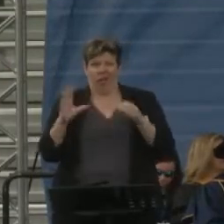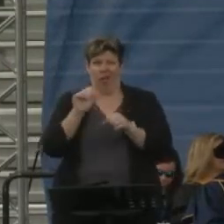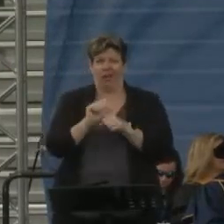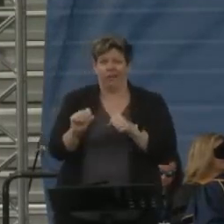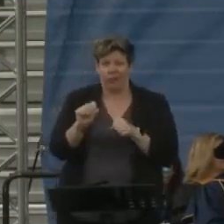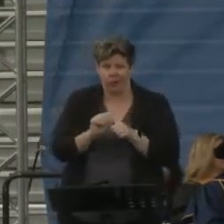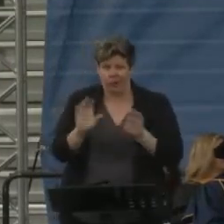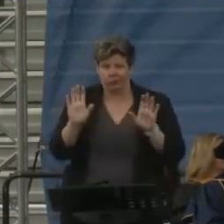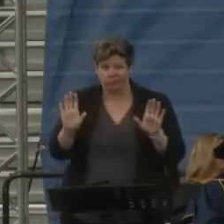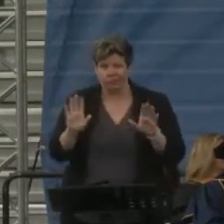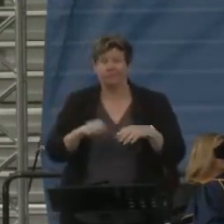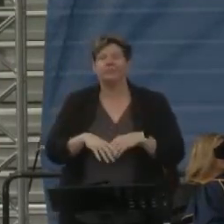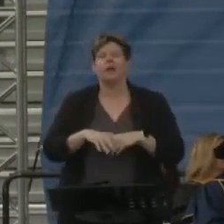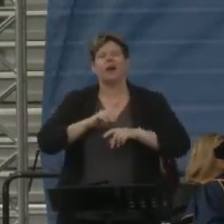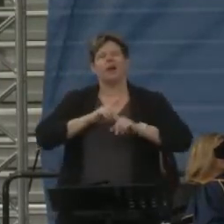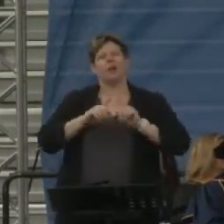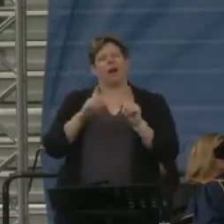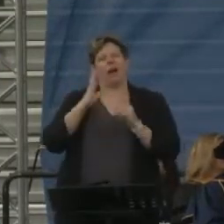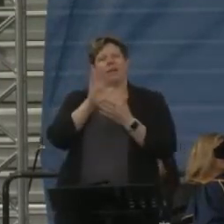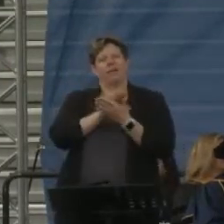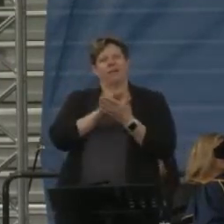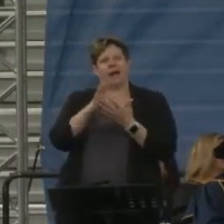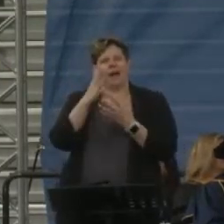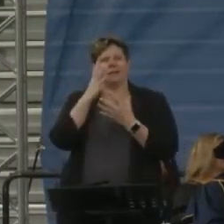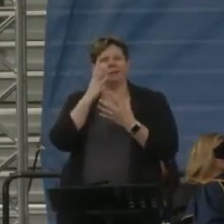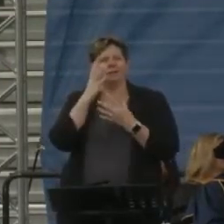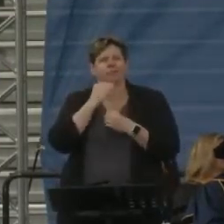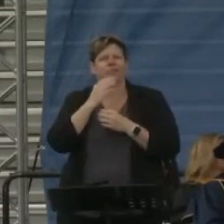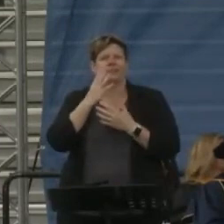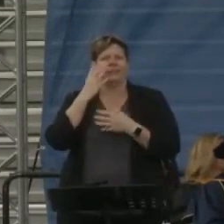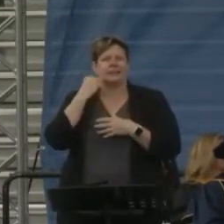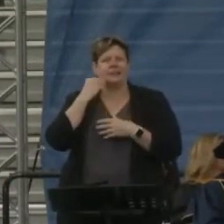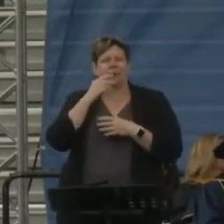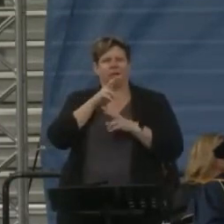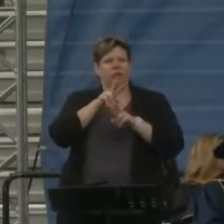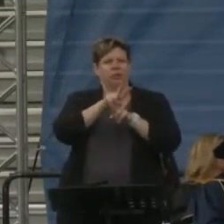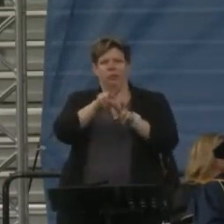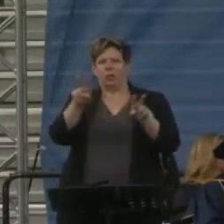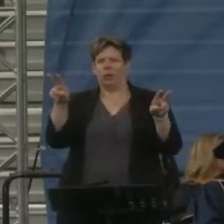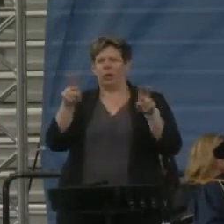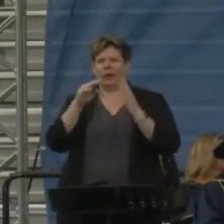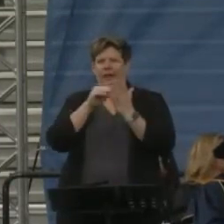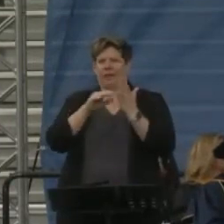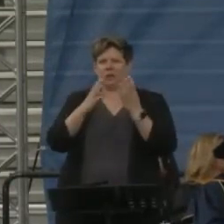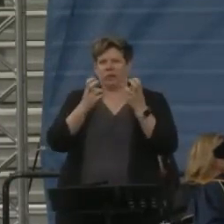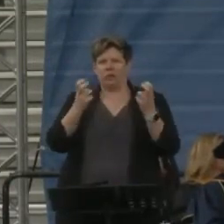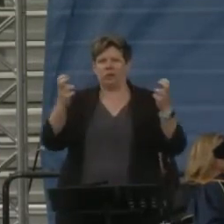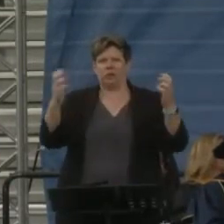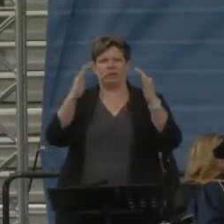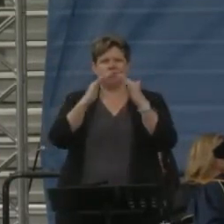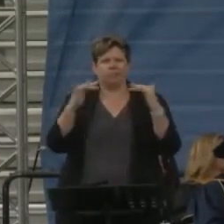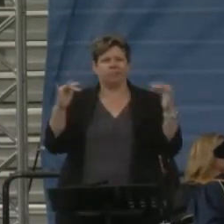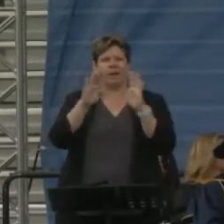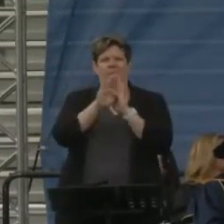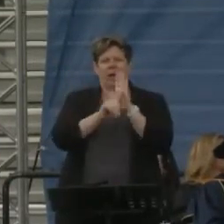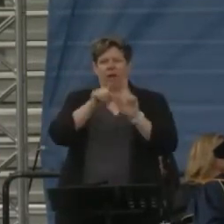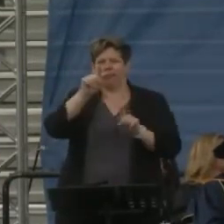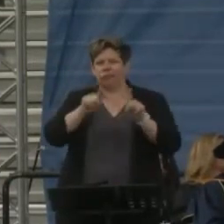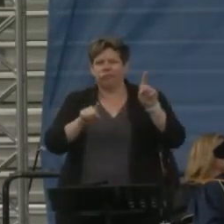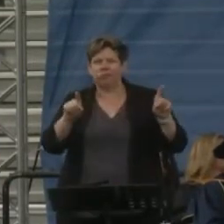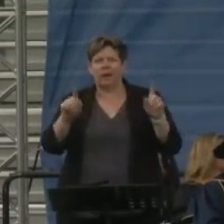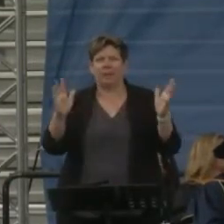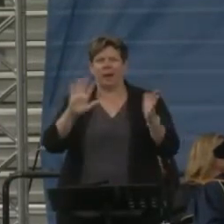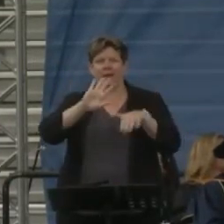What makes that beautiful, though, is looking out today and seeing the community of diversity and background that makes our